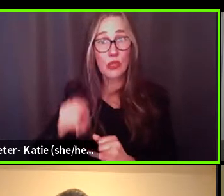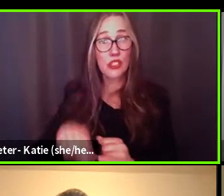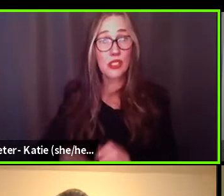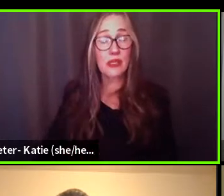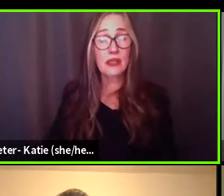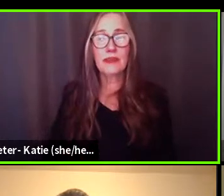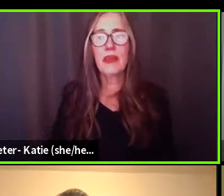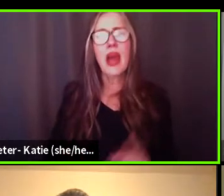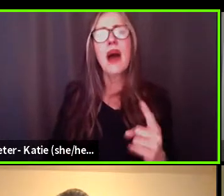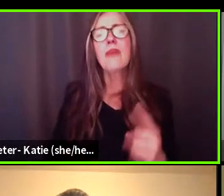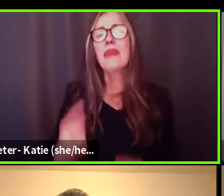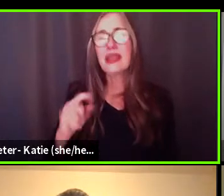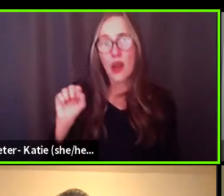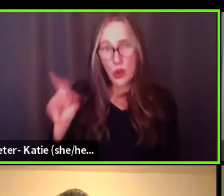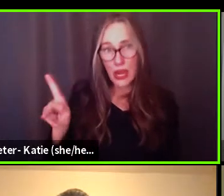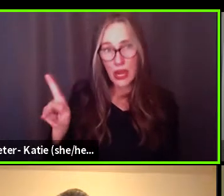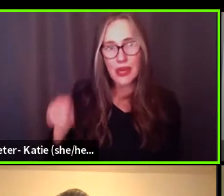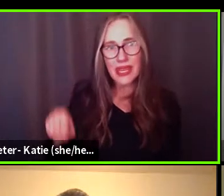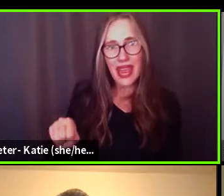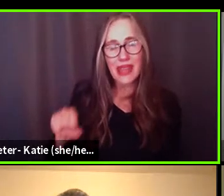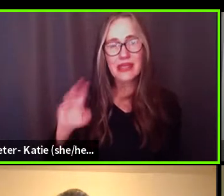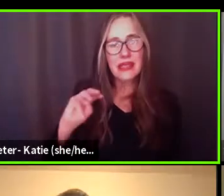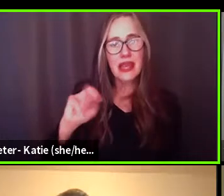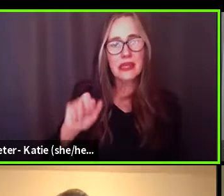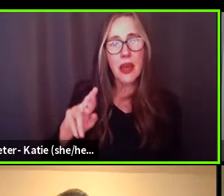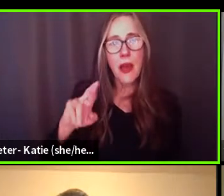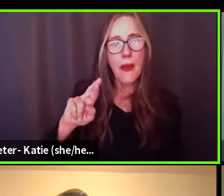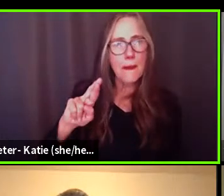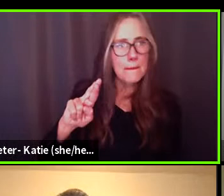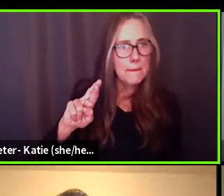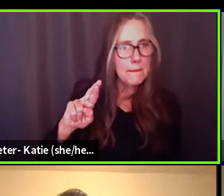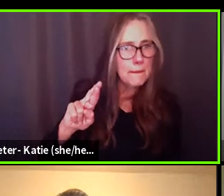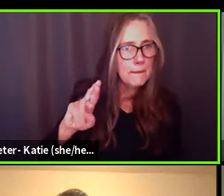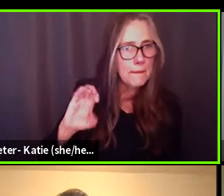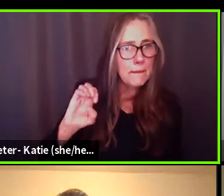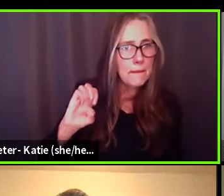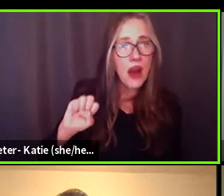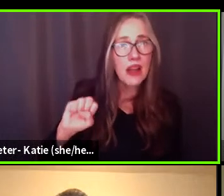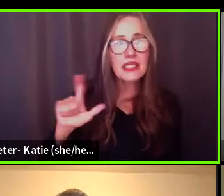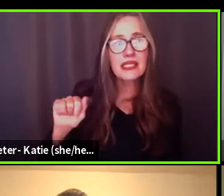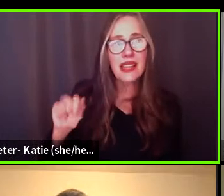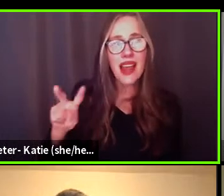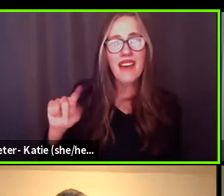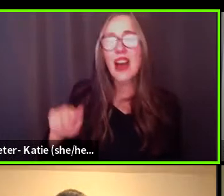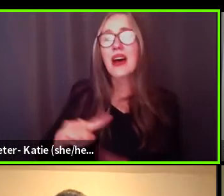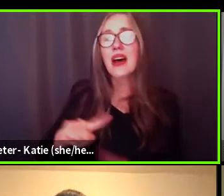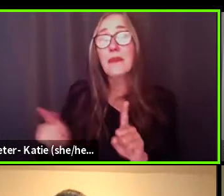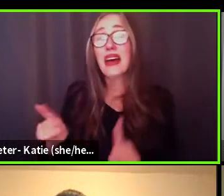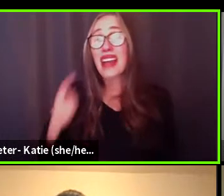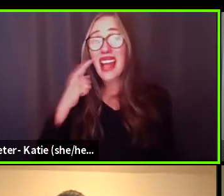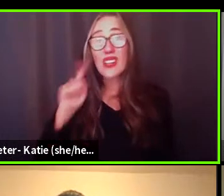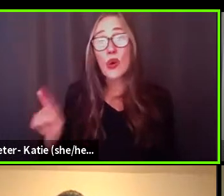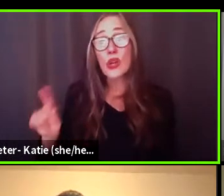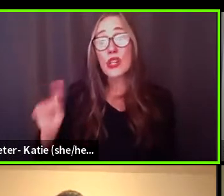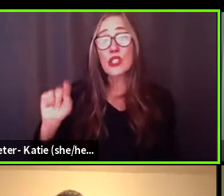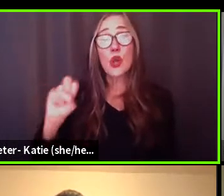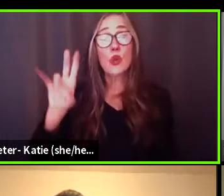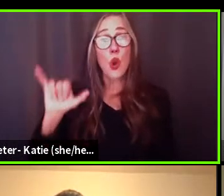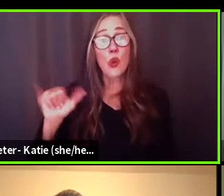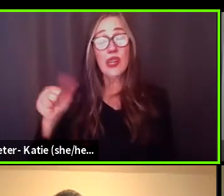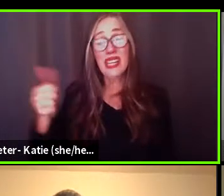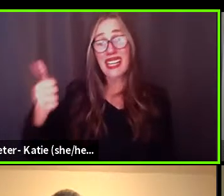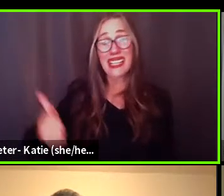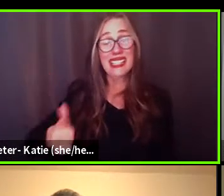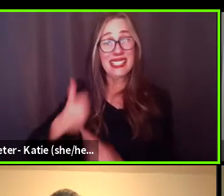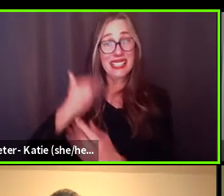tony wanted to say something but we can after that question who did tony he had his hand up oh good i didn't see that tony